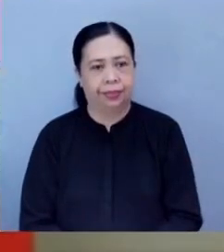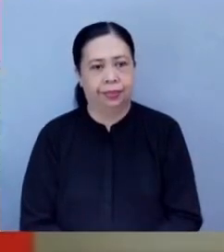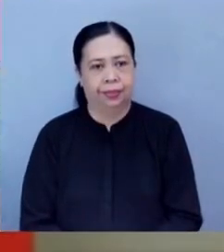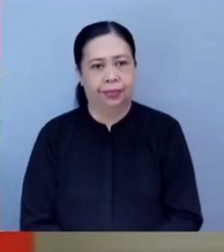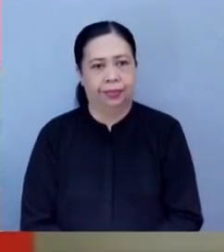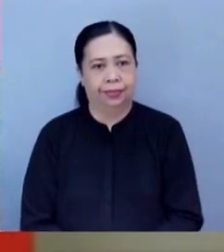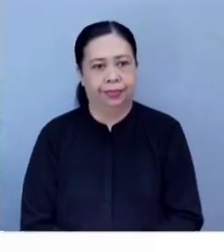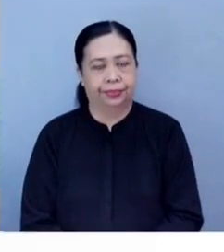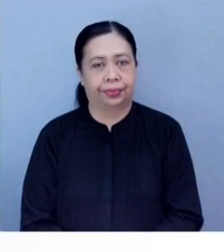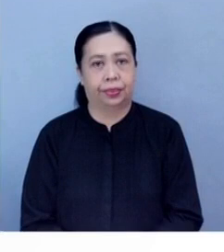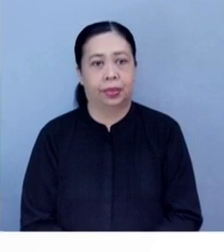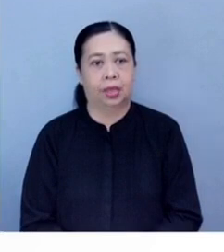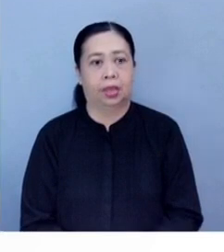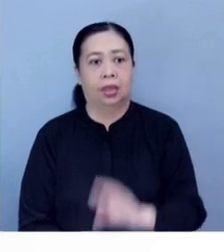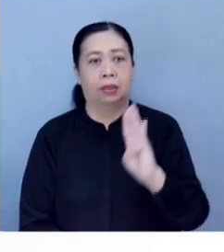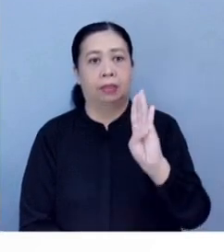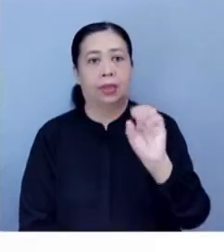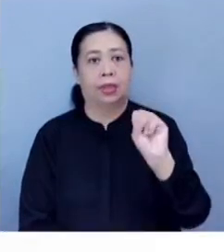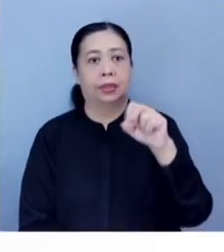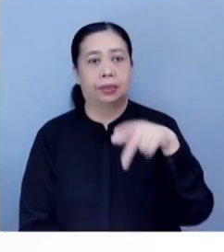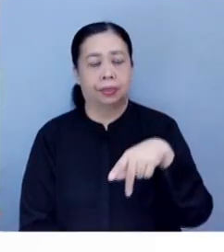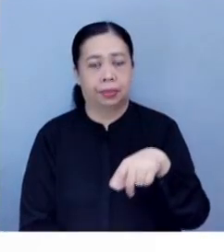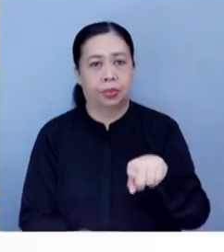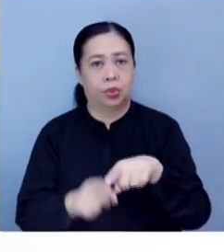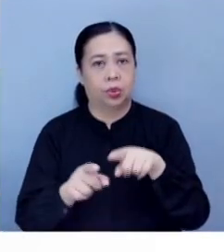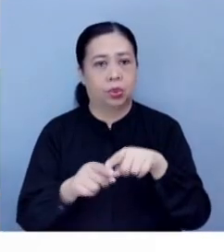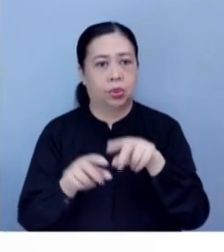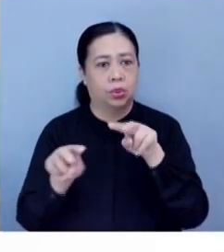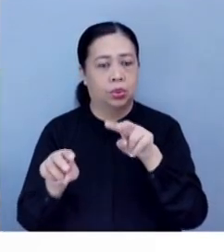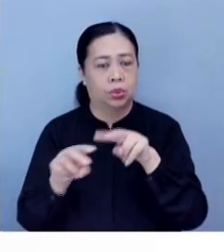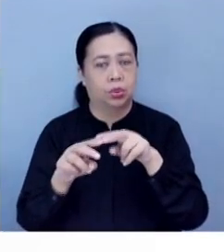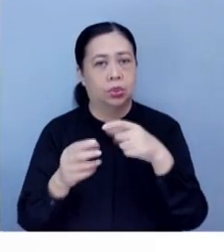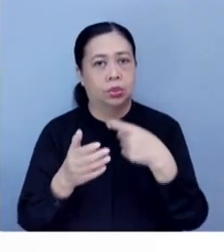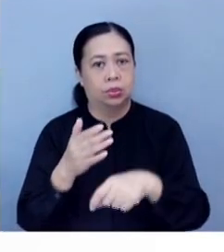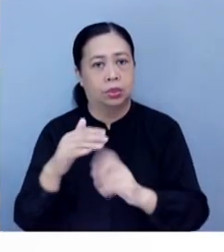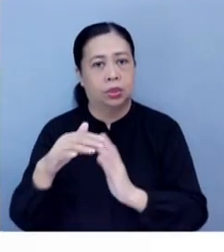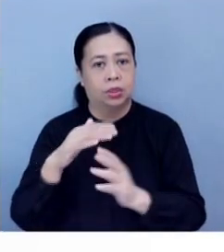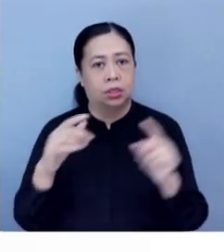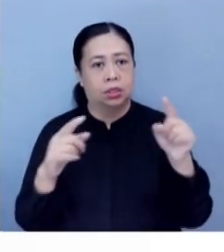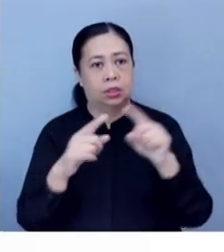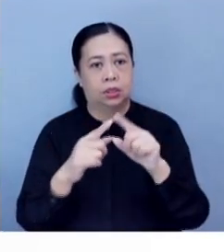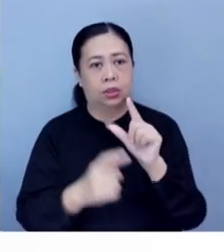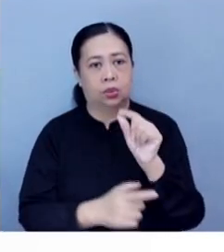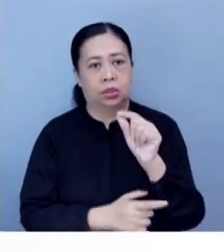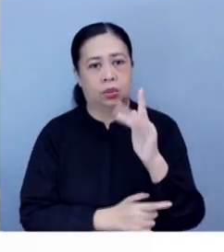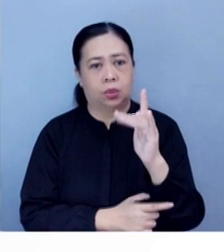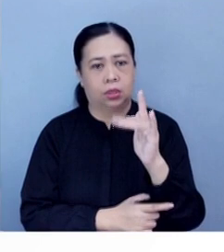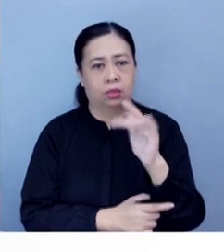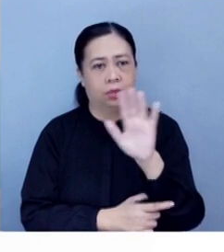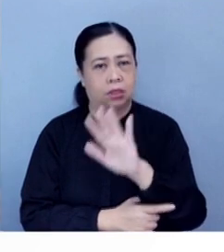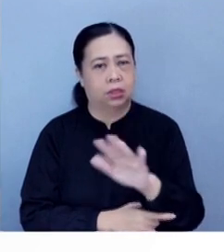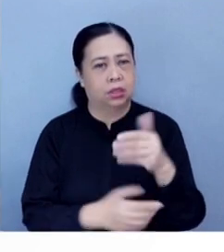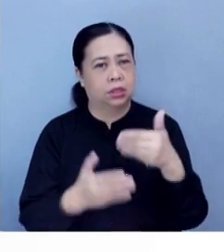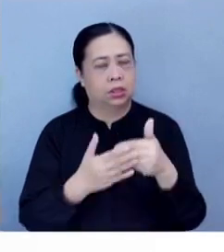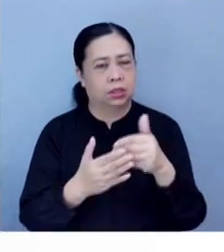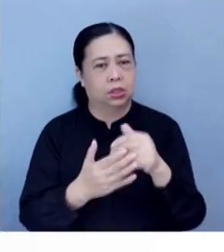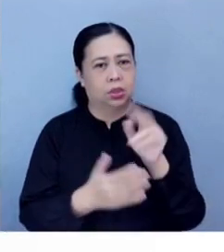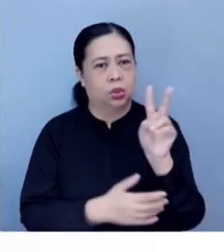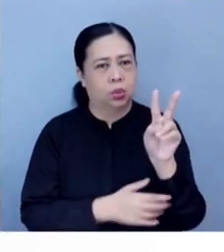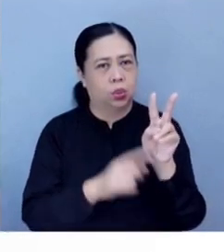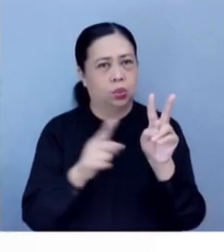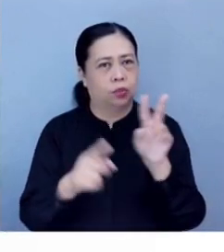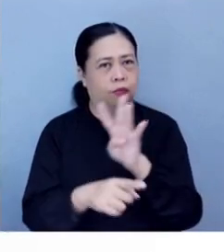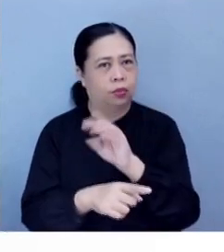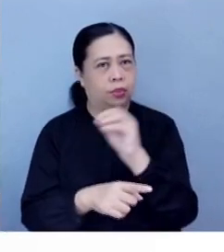The central bank also lowered its forecasts for the consumer price index until 2025, projecting it to be near the 2-4%